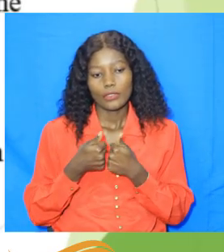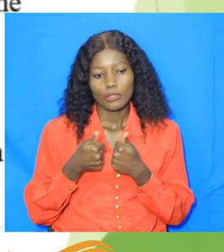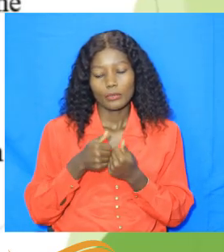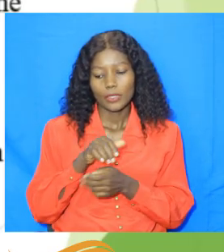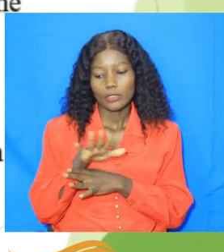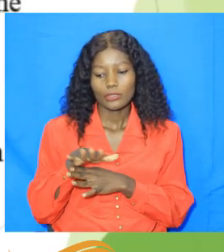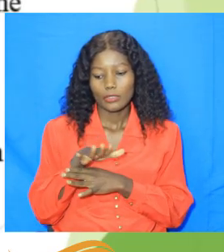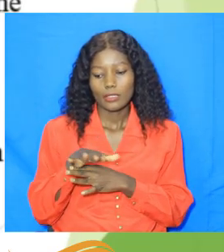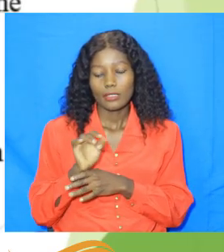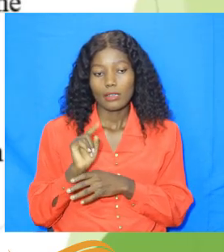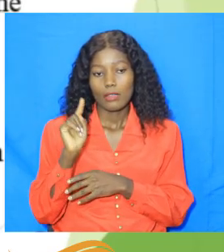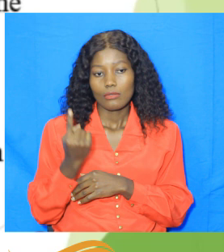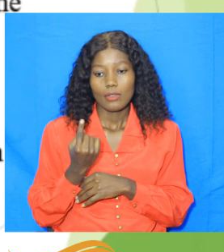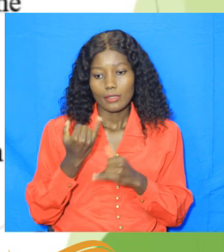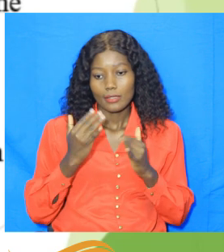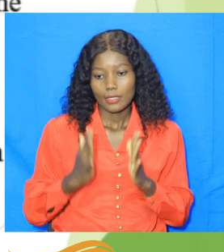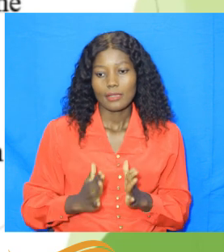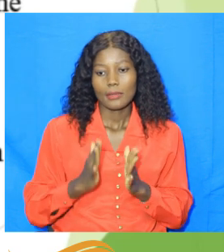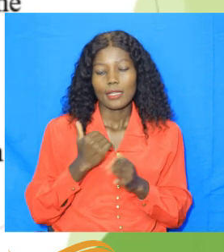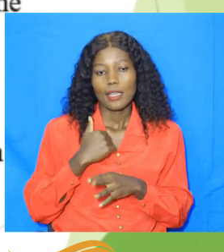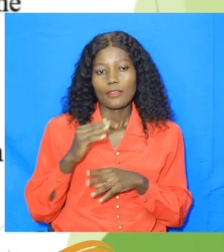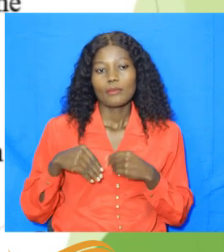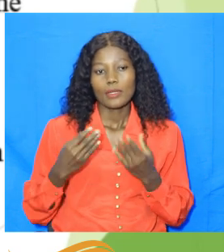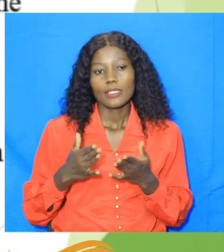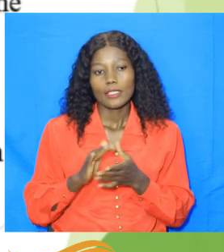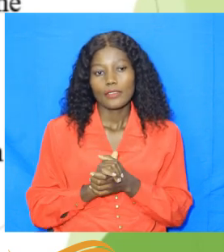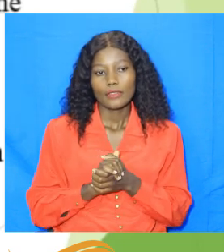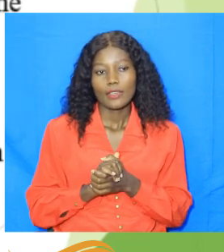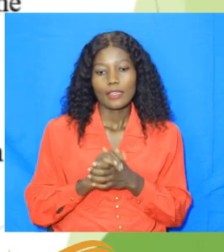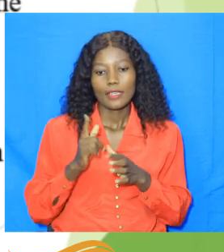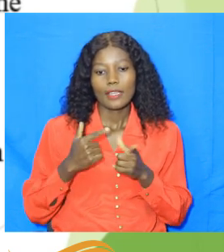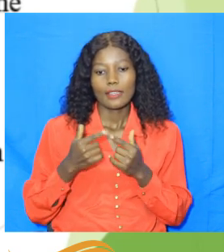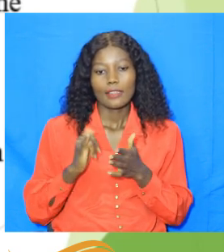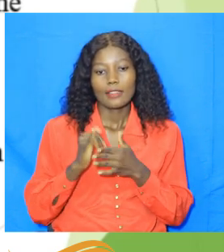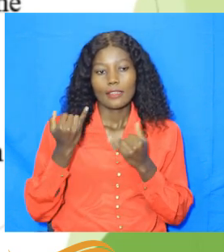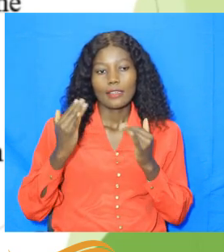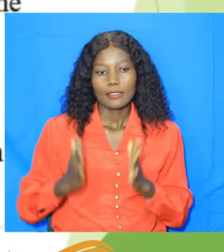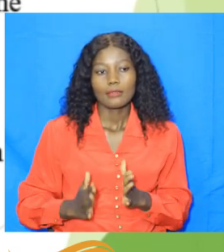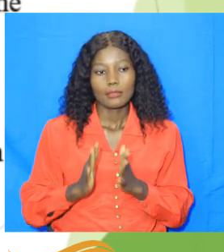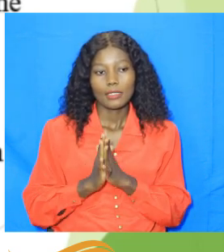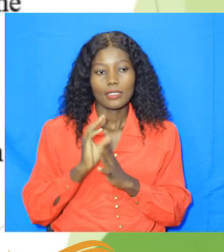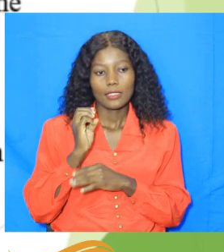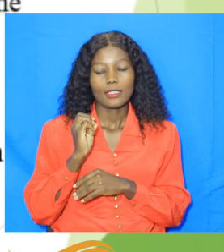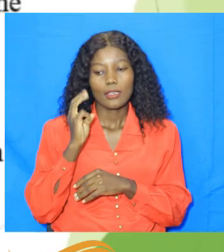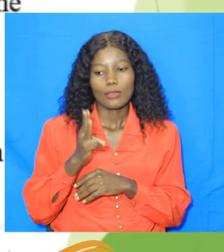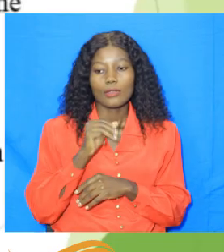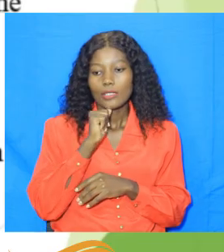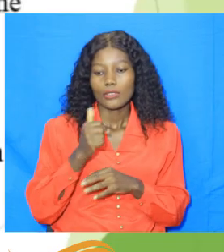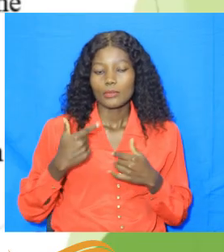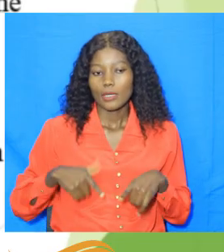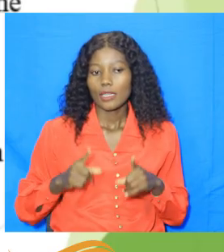area. Once the athlete has been given Shikaku, that athlete won't be permitted to compete